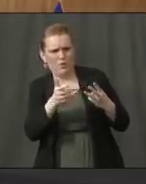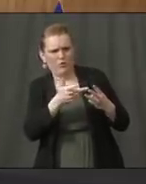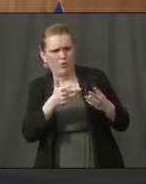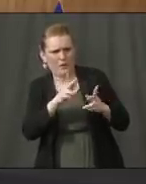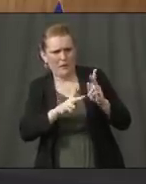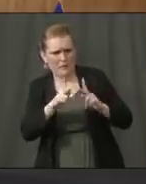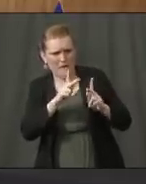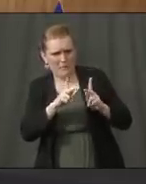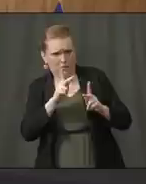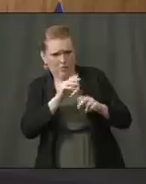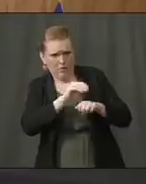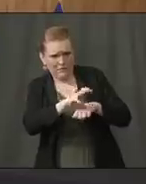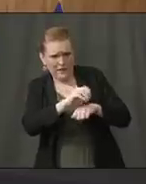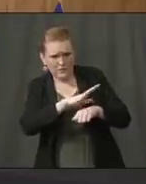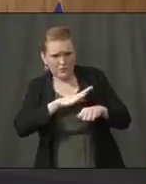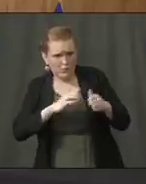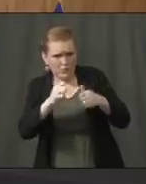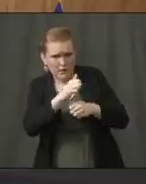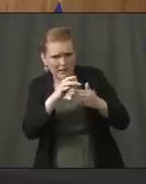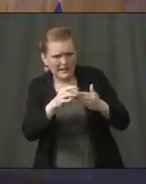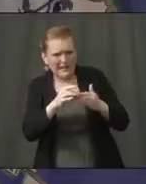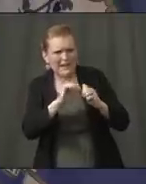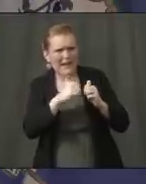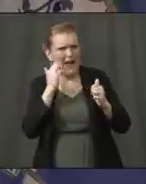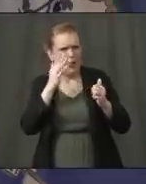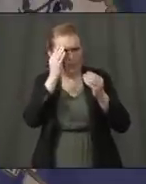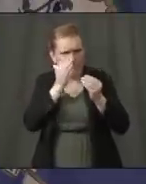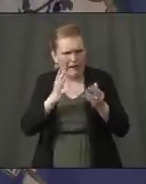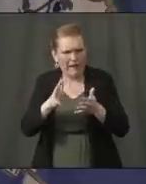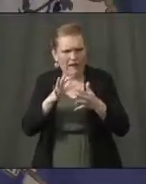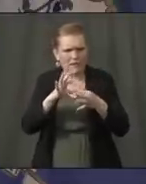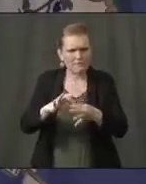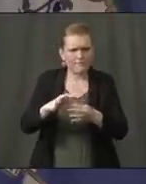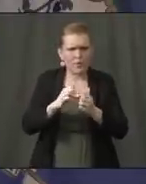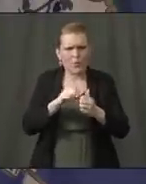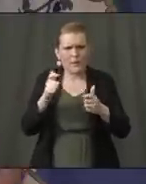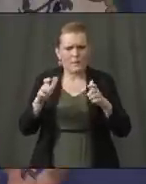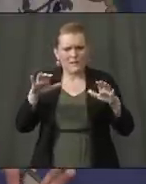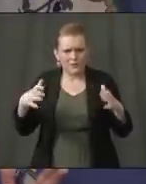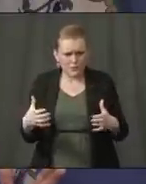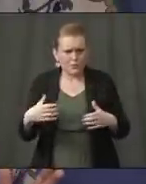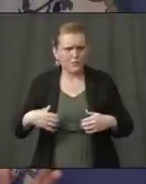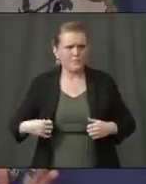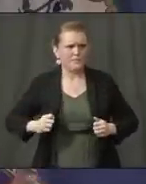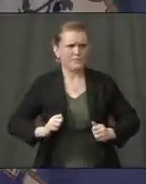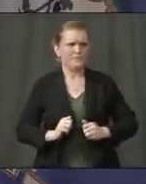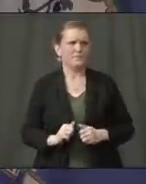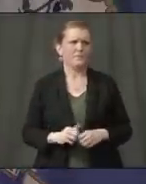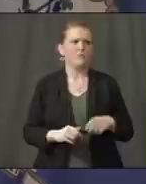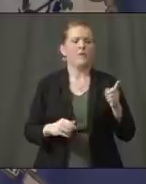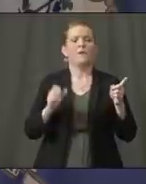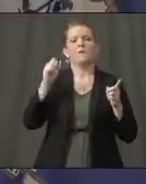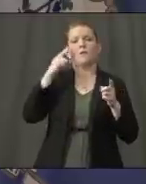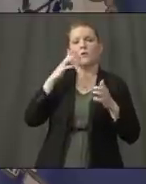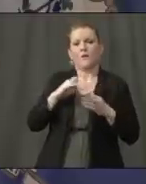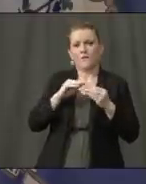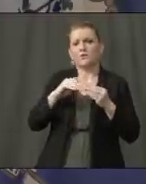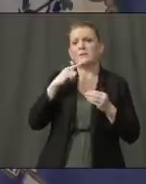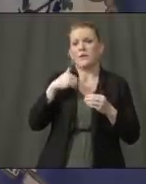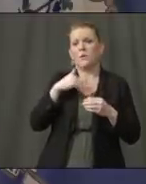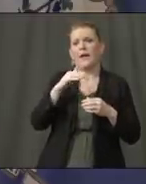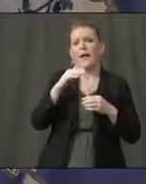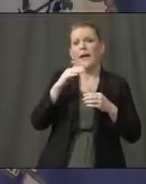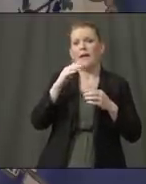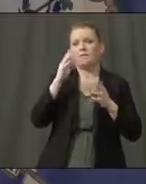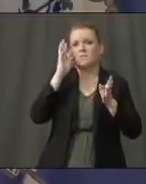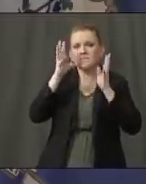relate to the larger group? Well, it's Indra Newey, who's broadly there representing the business community. Lots